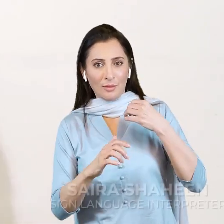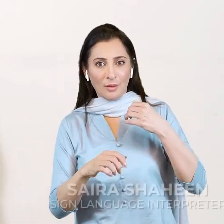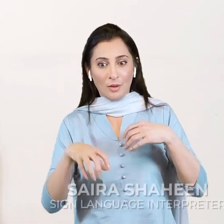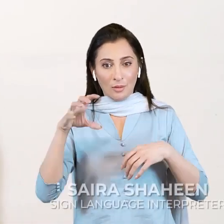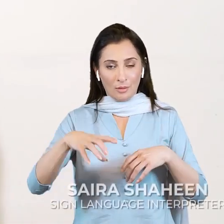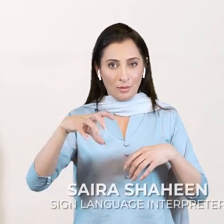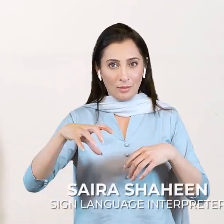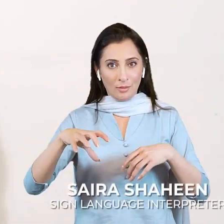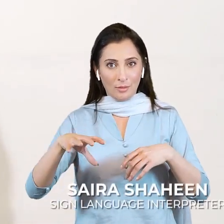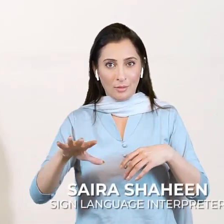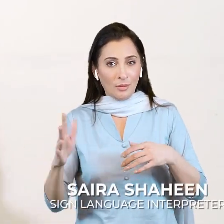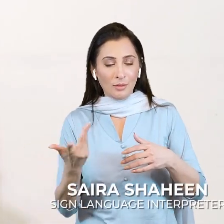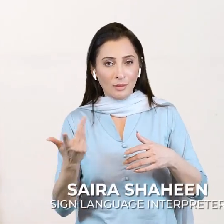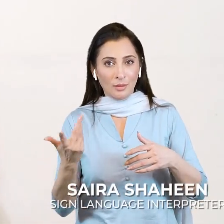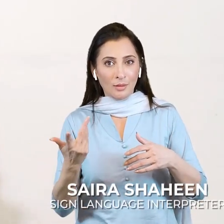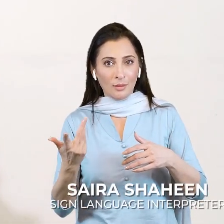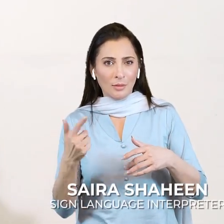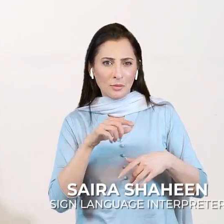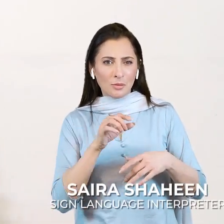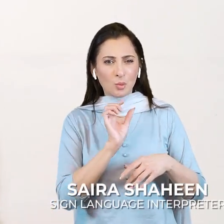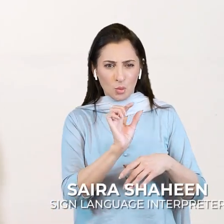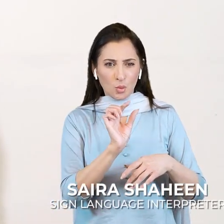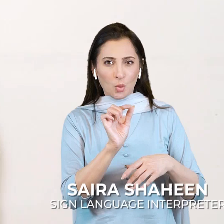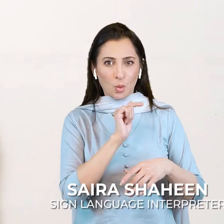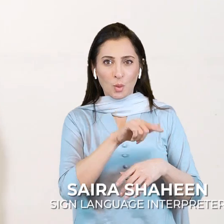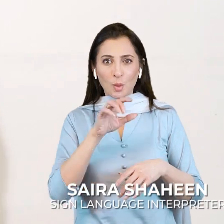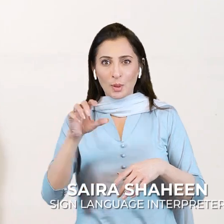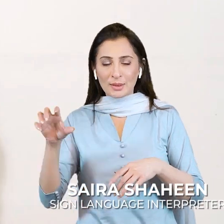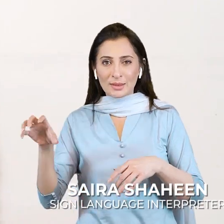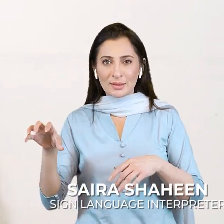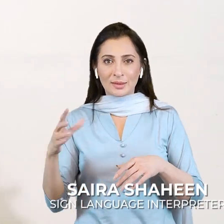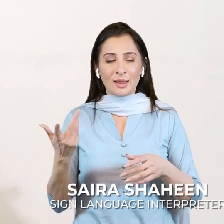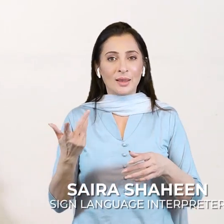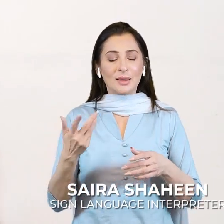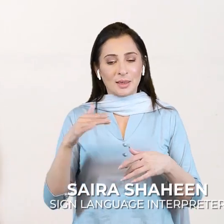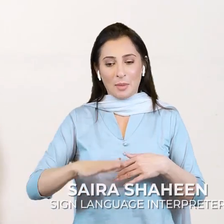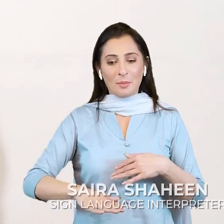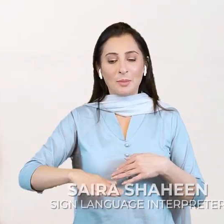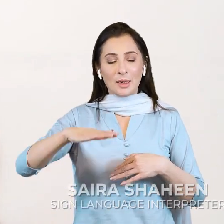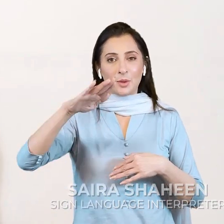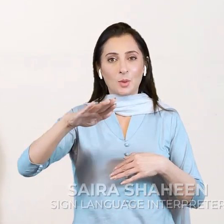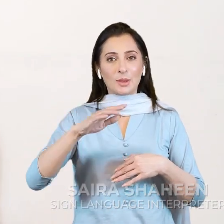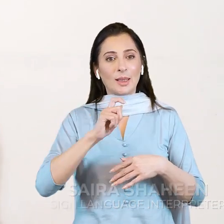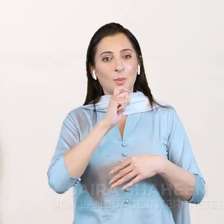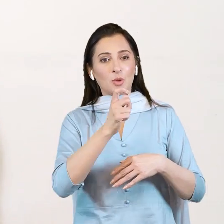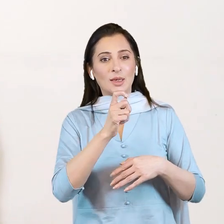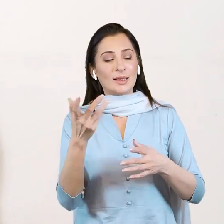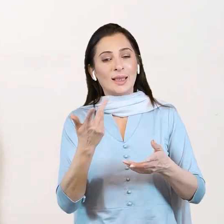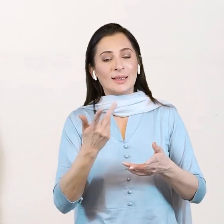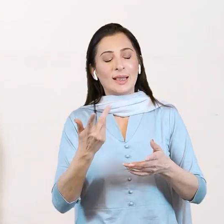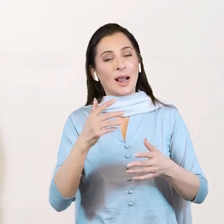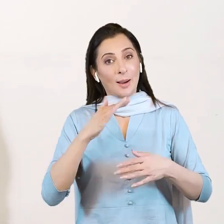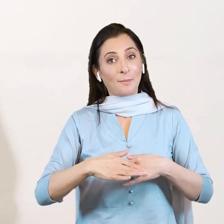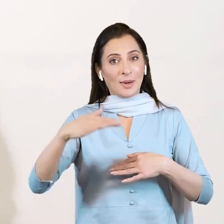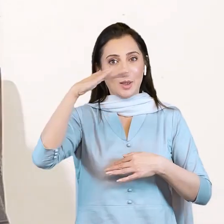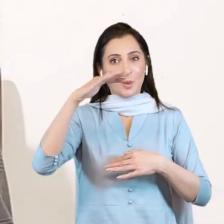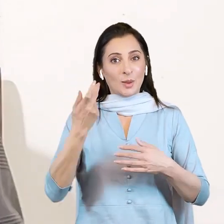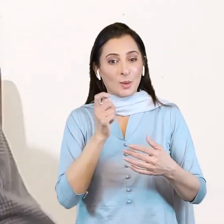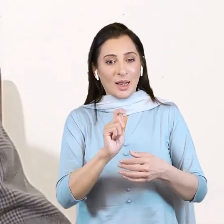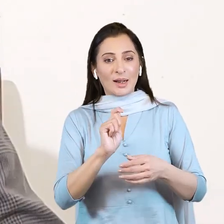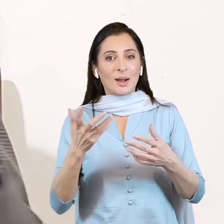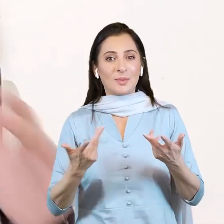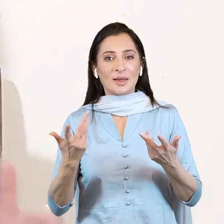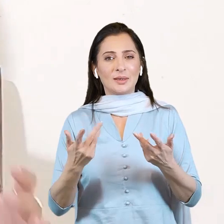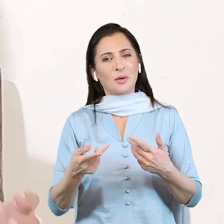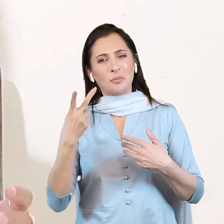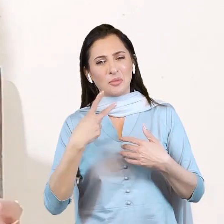a lawyer. These are just a few examples of the things that you would expect a kid to say when this question is first asked. The